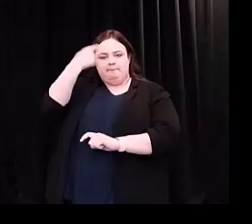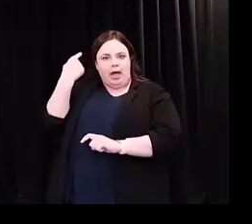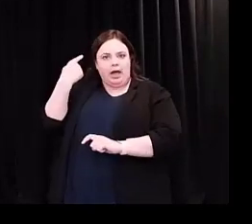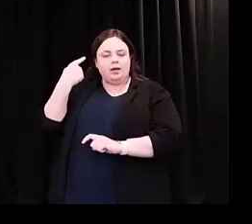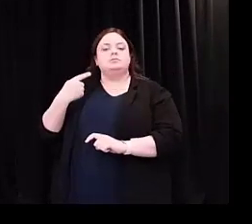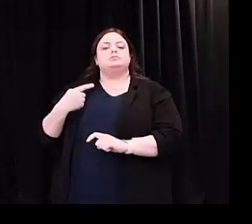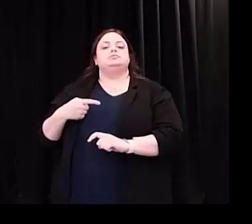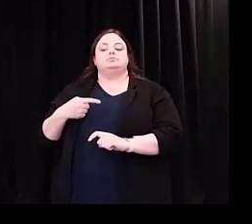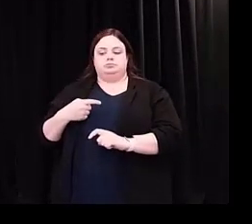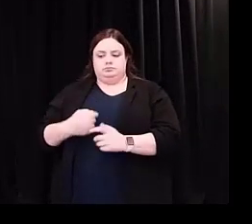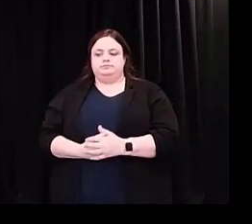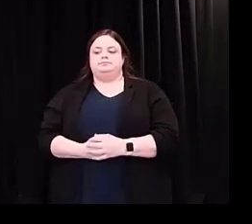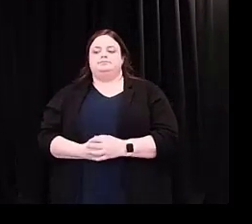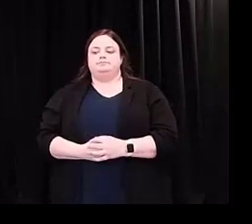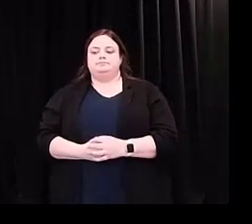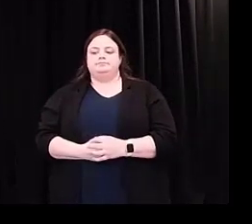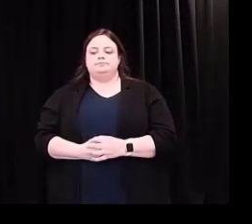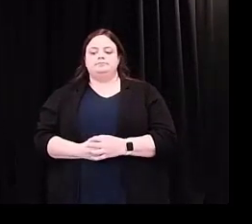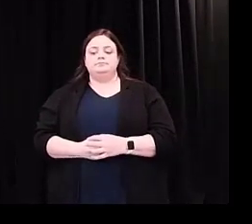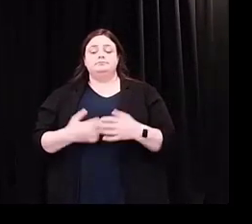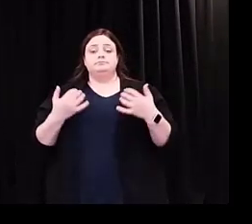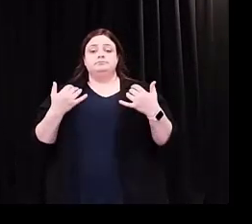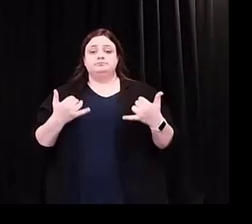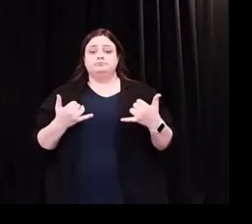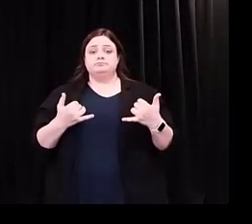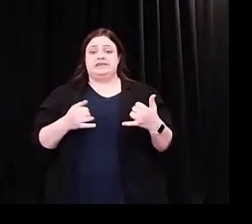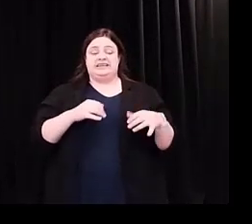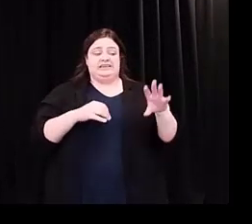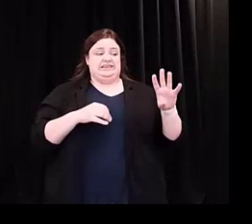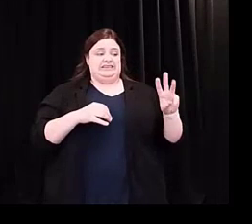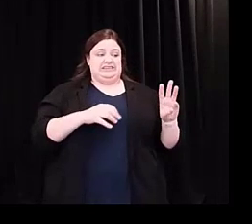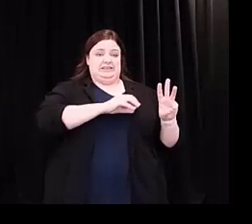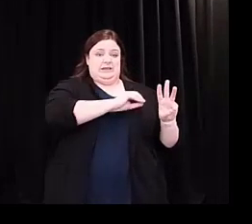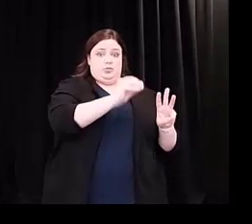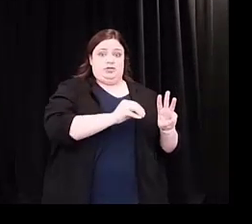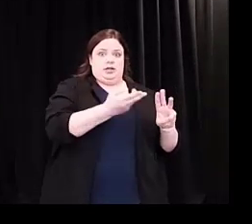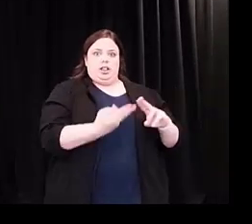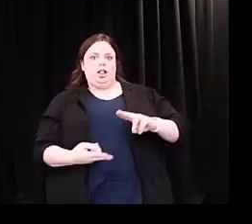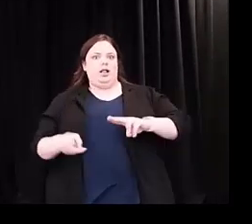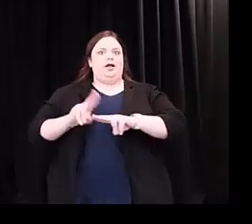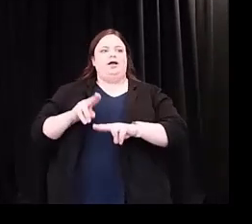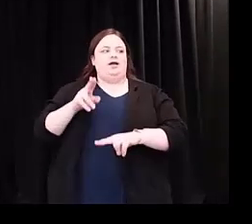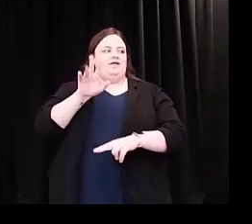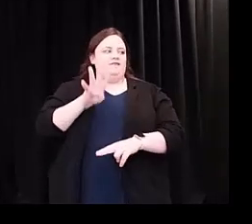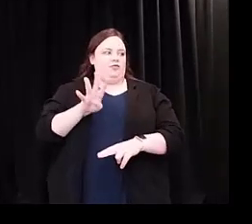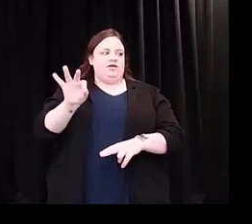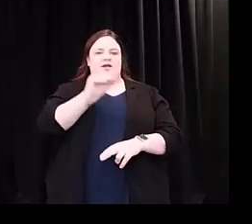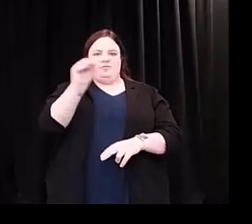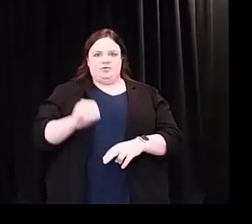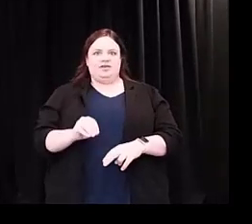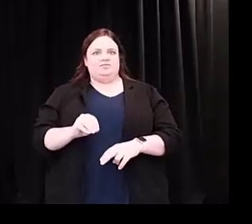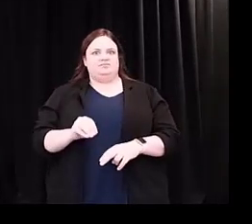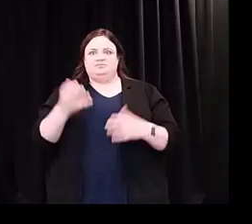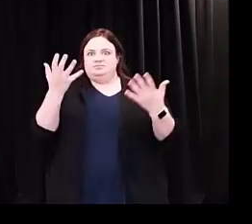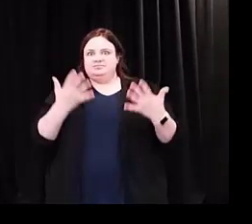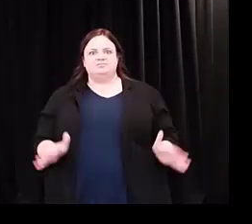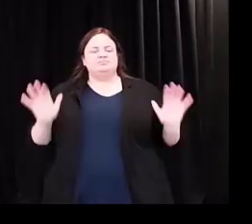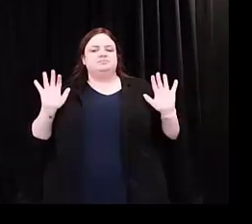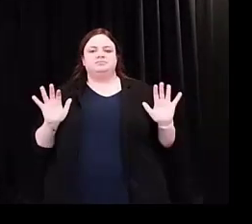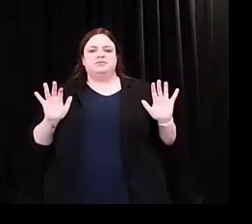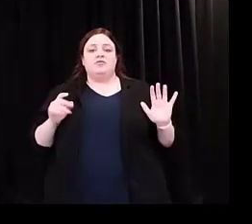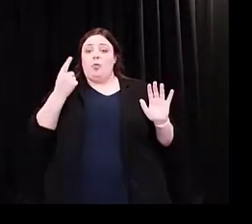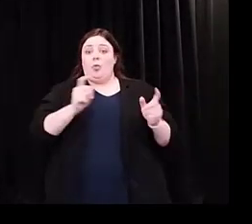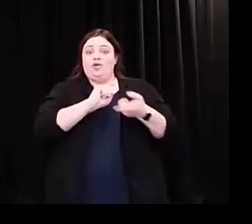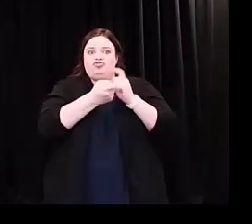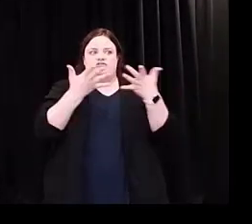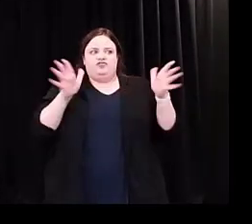color. We've gone from 16% to 49% just from that one change